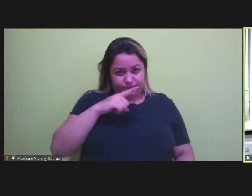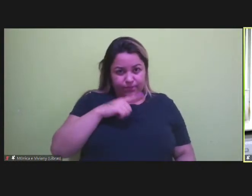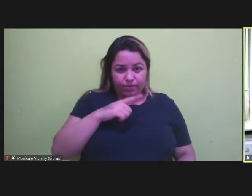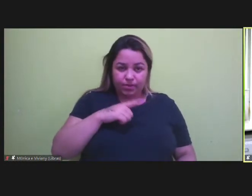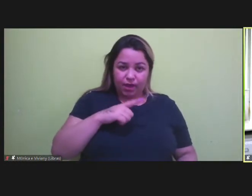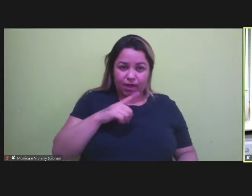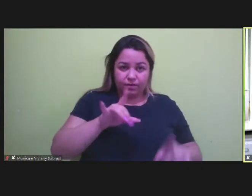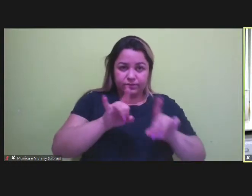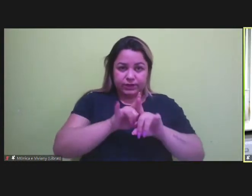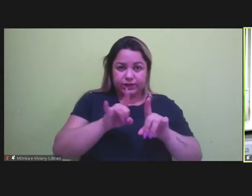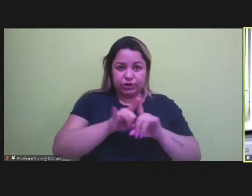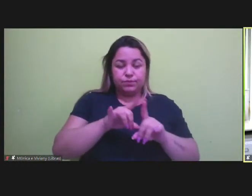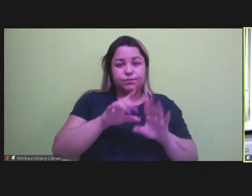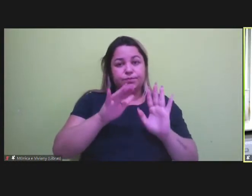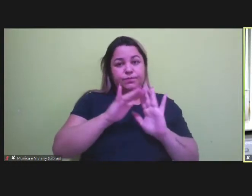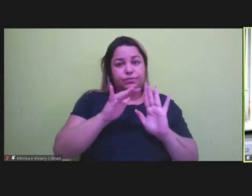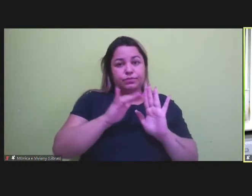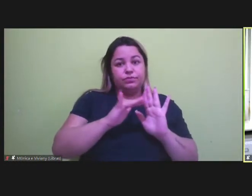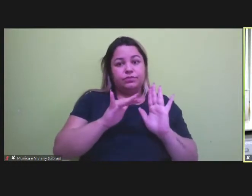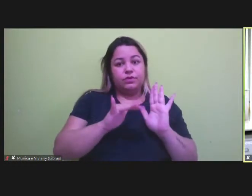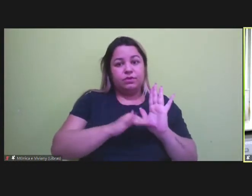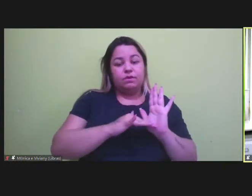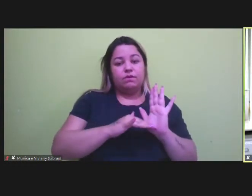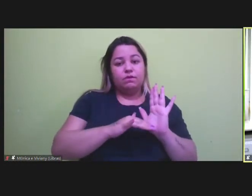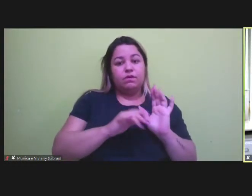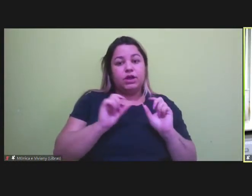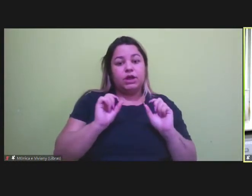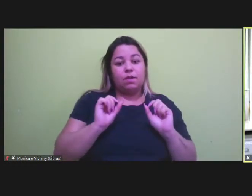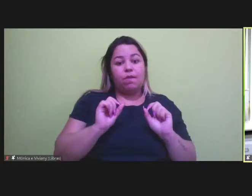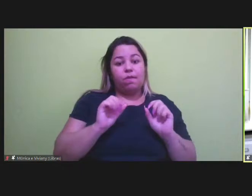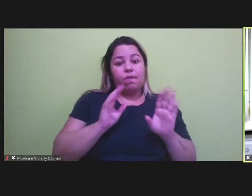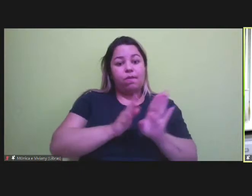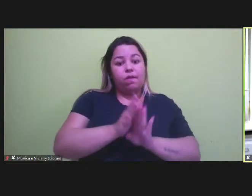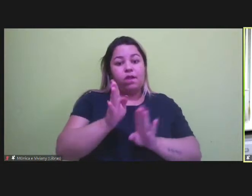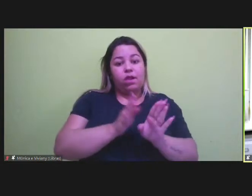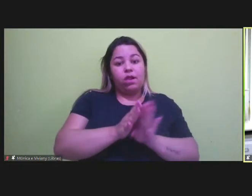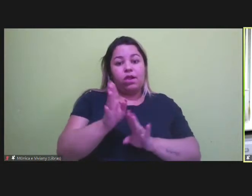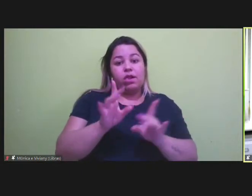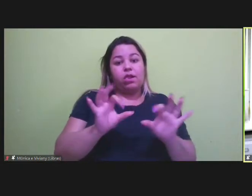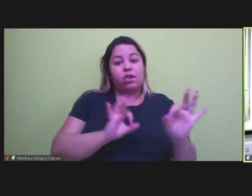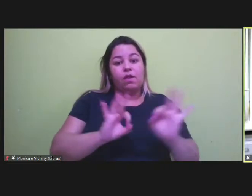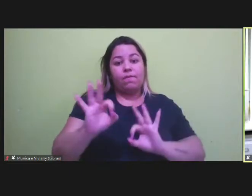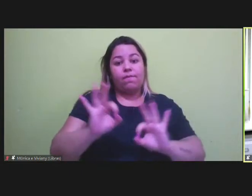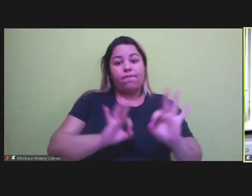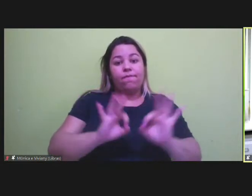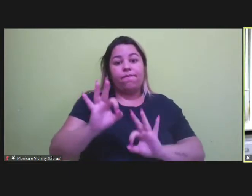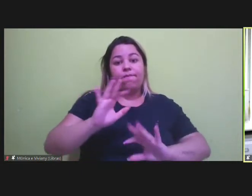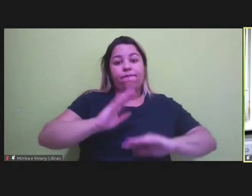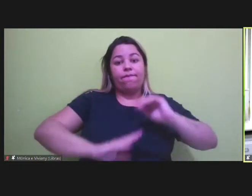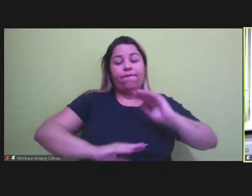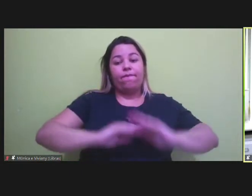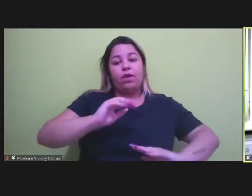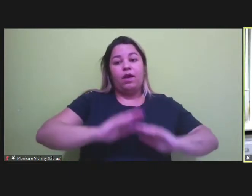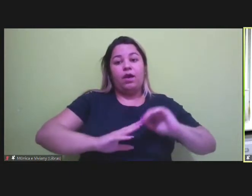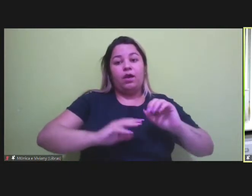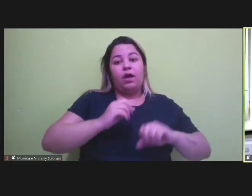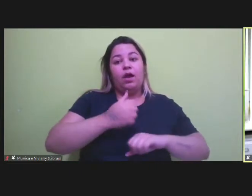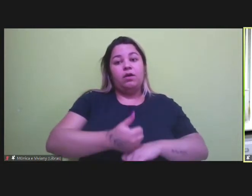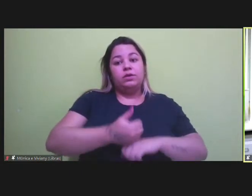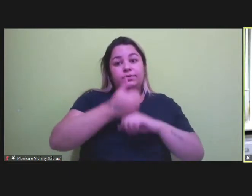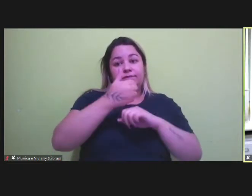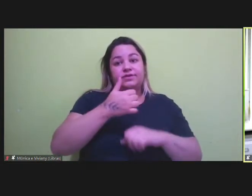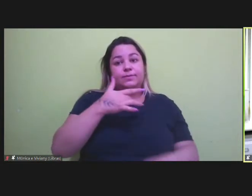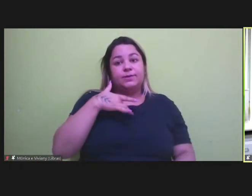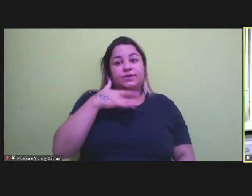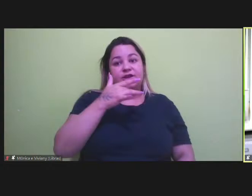department, and we have as a guideline to coordinate and orient this organization for actions to